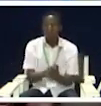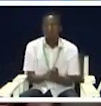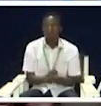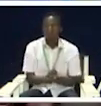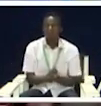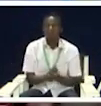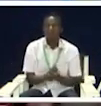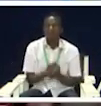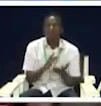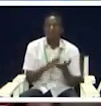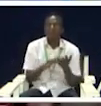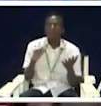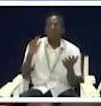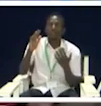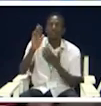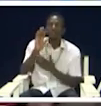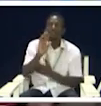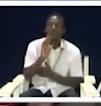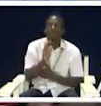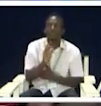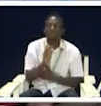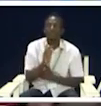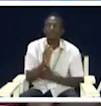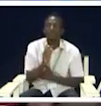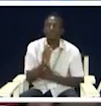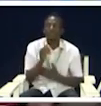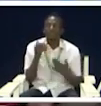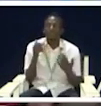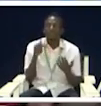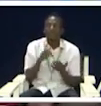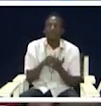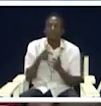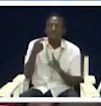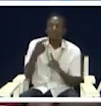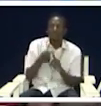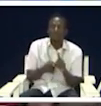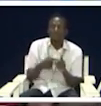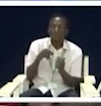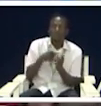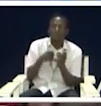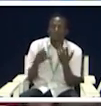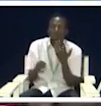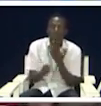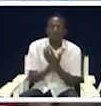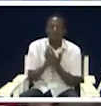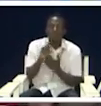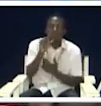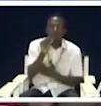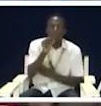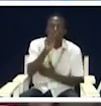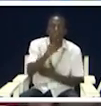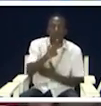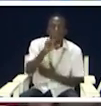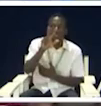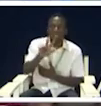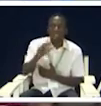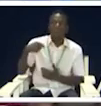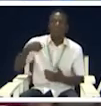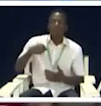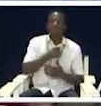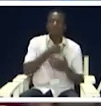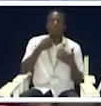Glory be to God. In this month, June 2023, we have